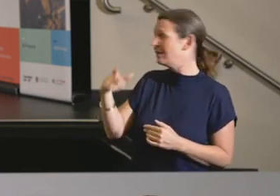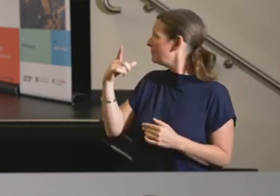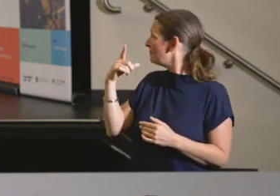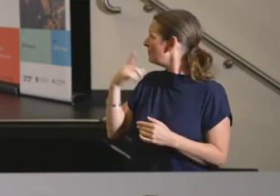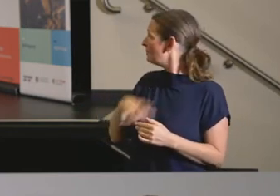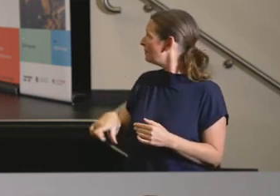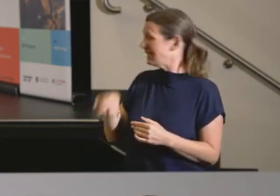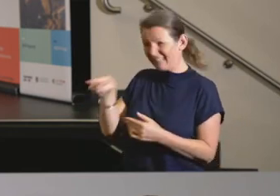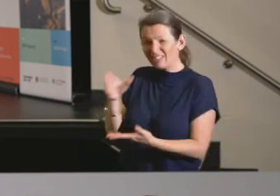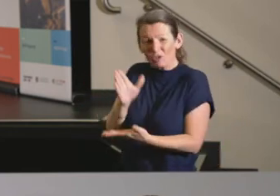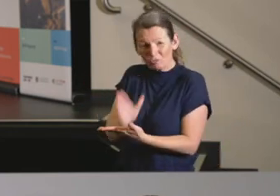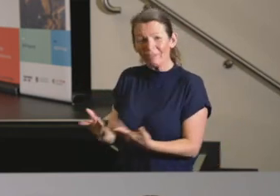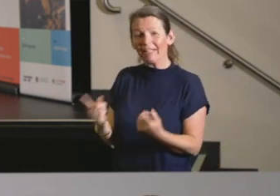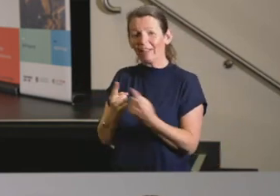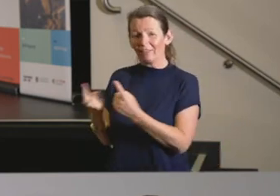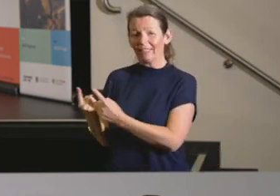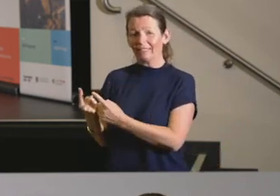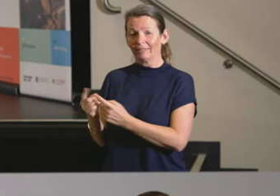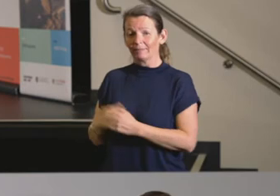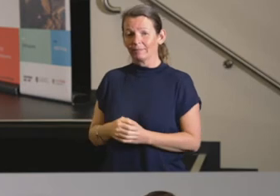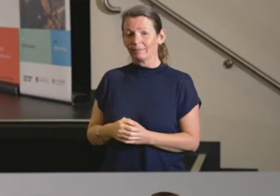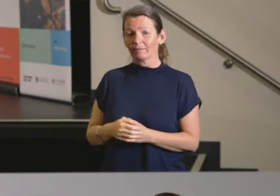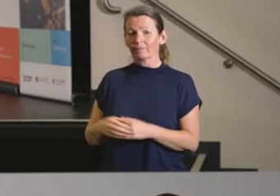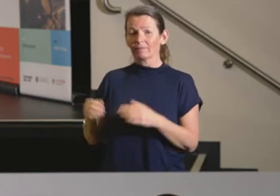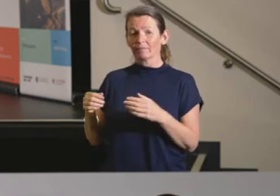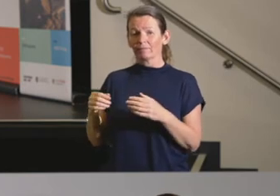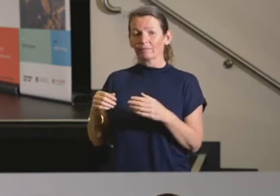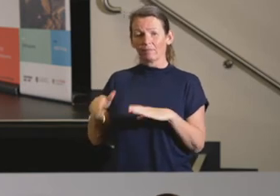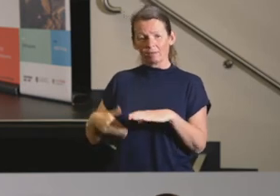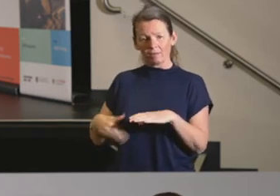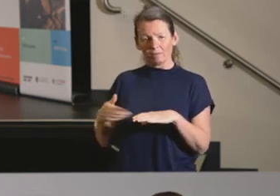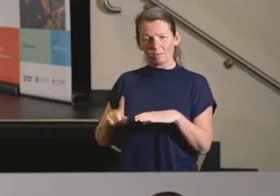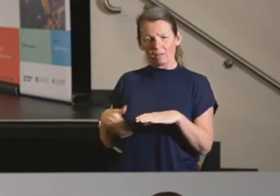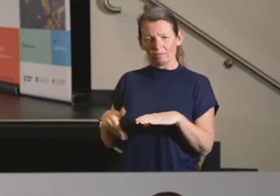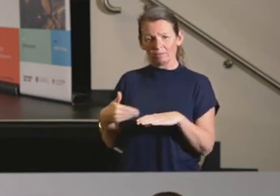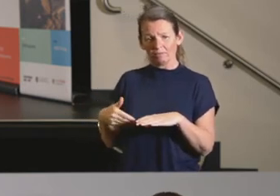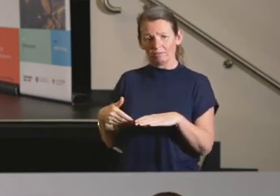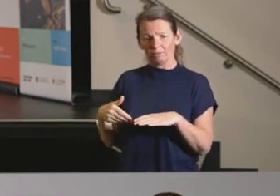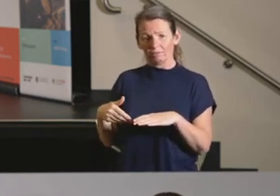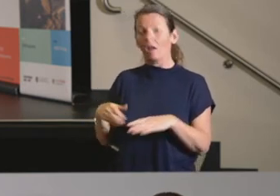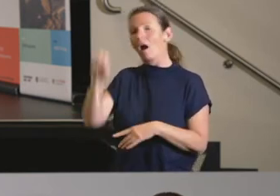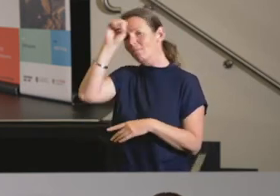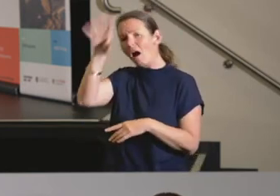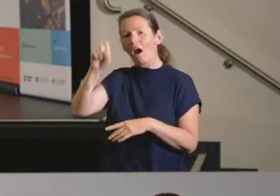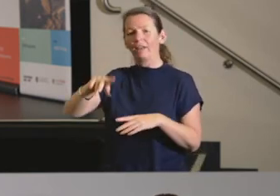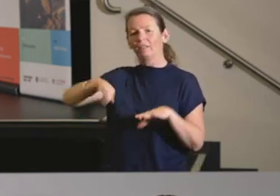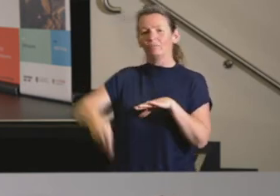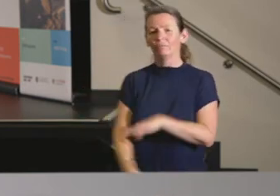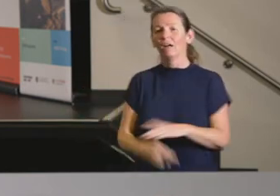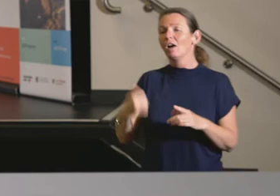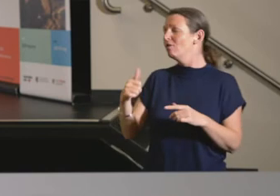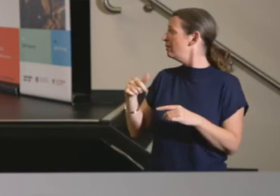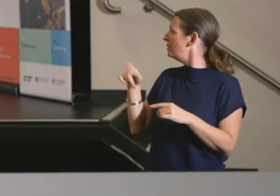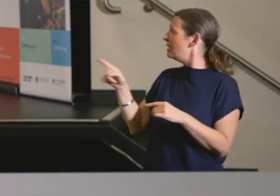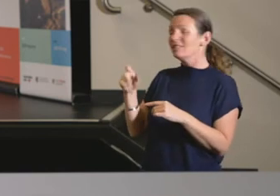Because that is a real thing. And when we're rethinking about how we engage our people moving forward, leadership isn't just leading for the people who